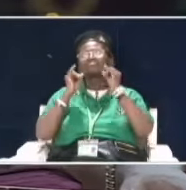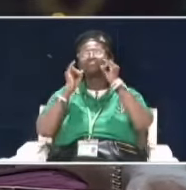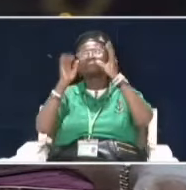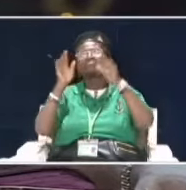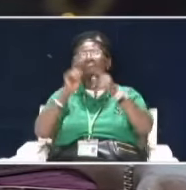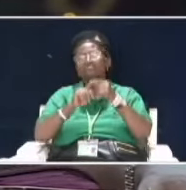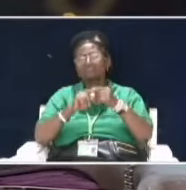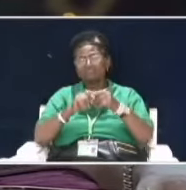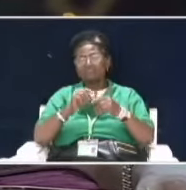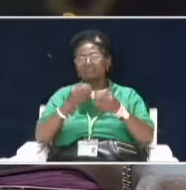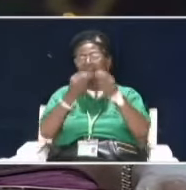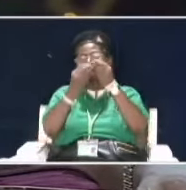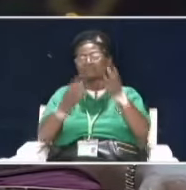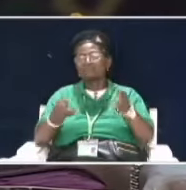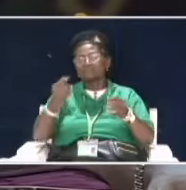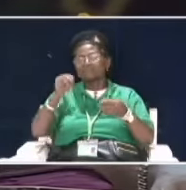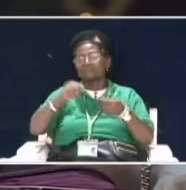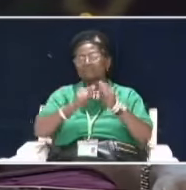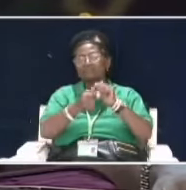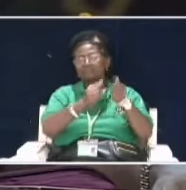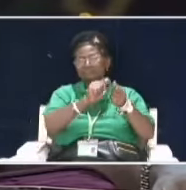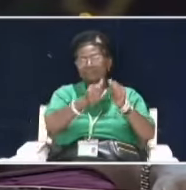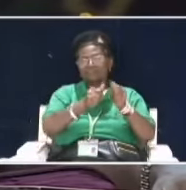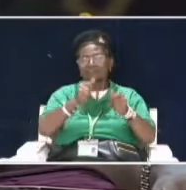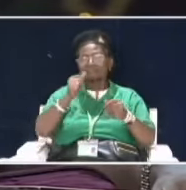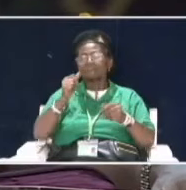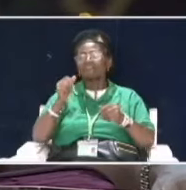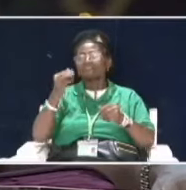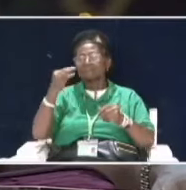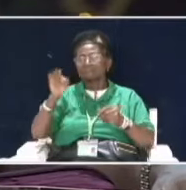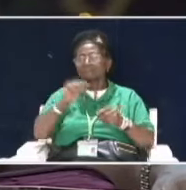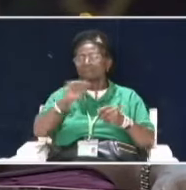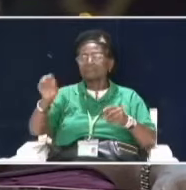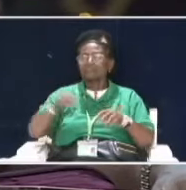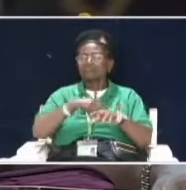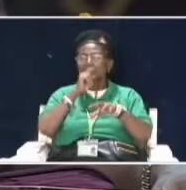to solve the problems of a nation.